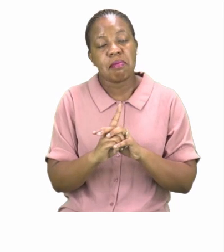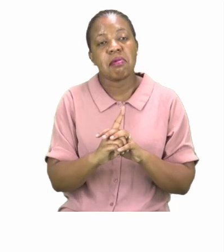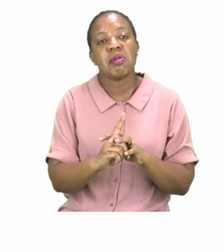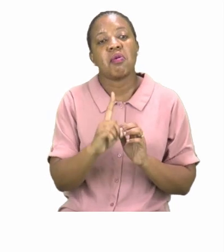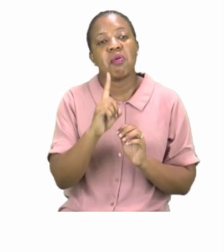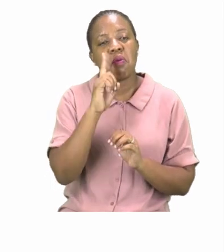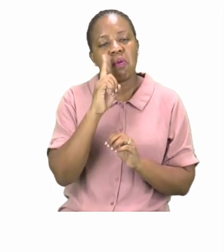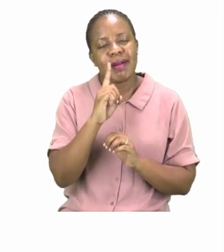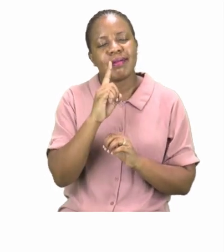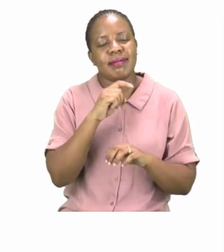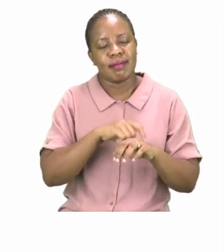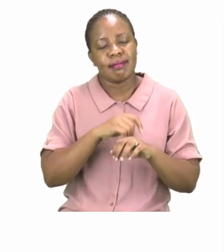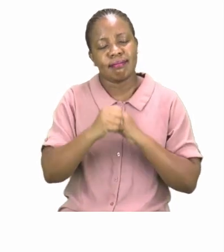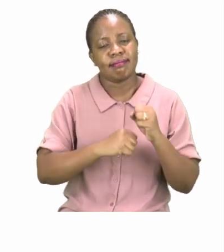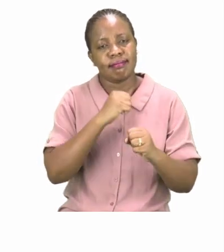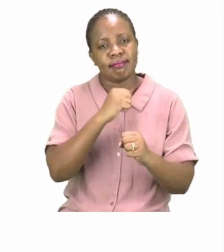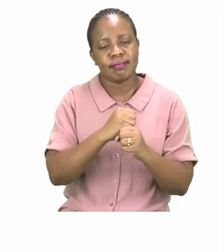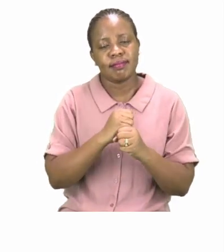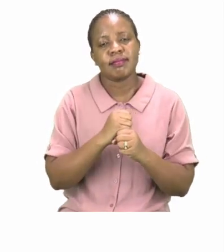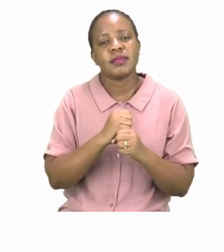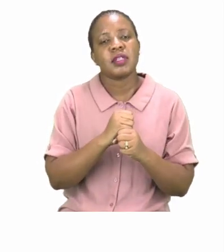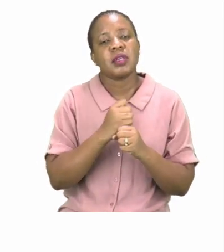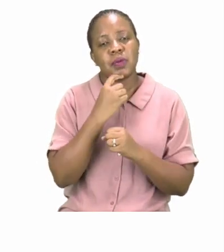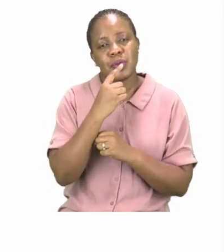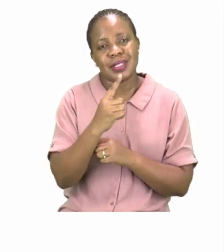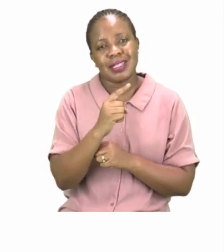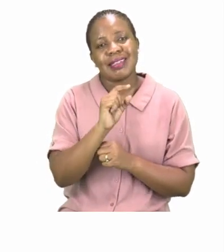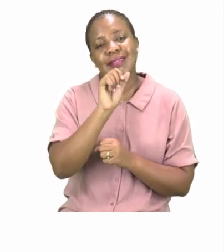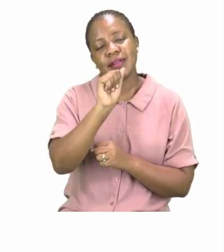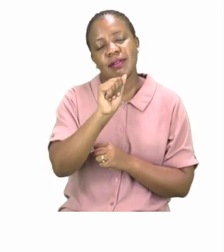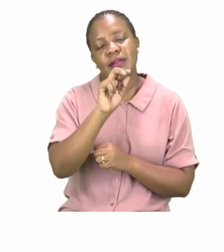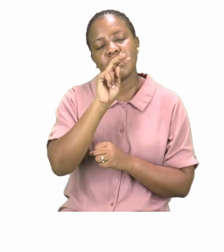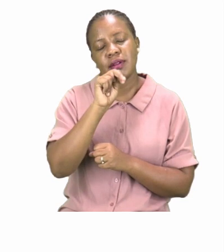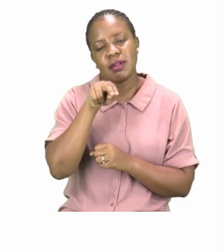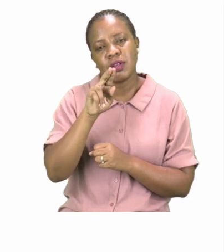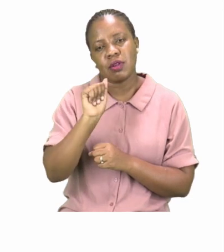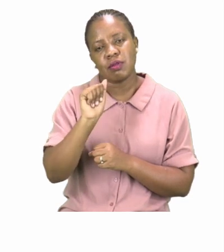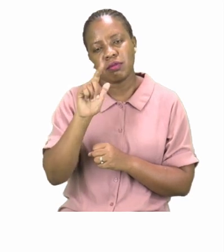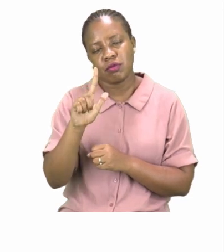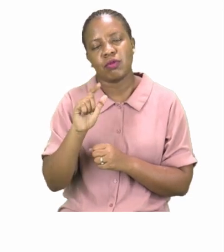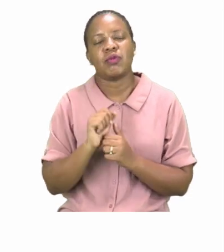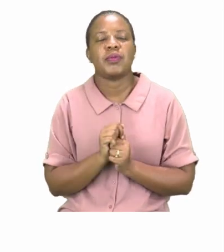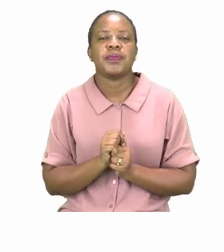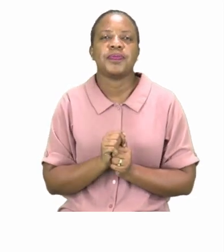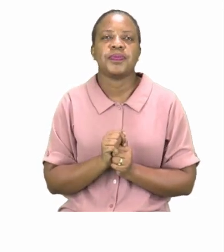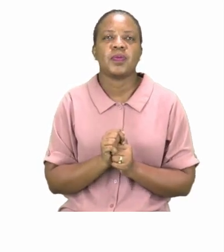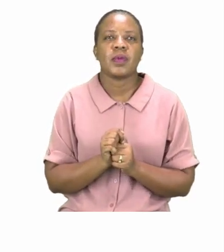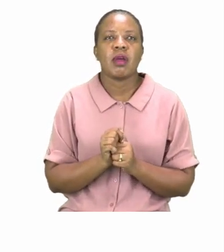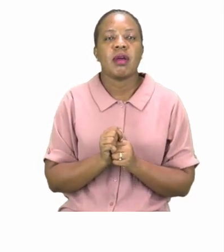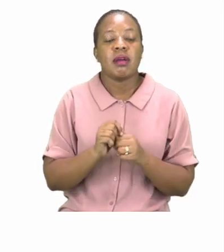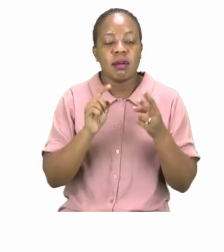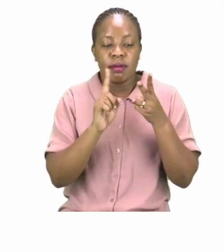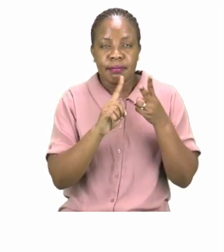The next word is funerals. Now, when someone passes away